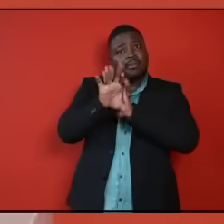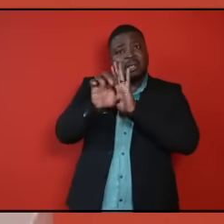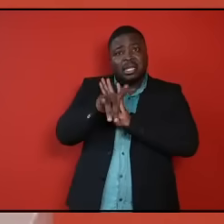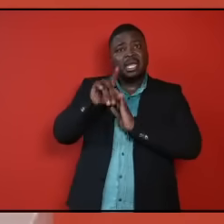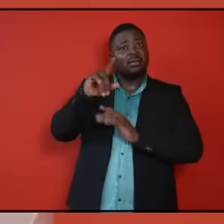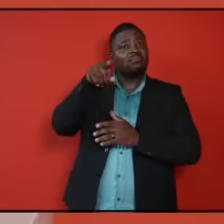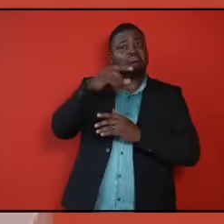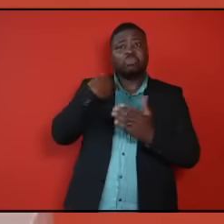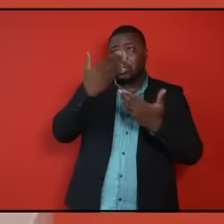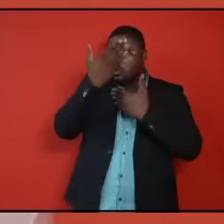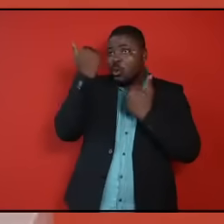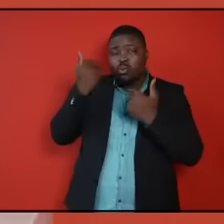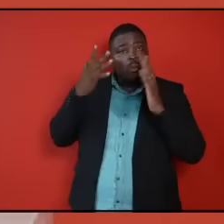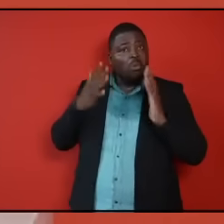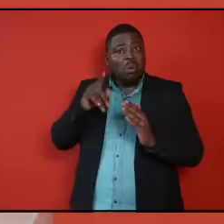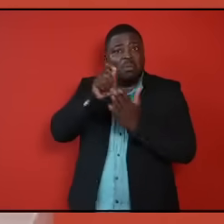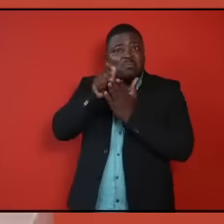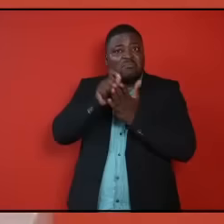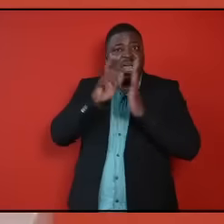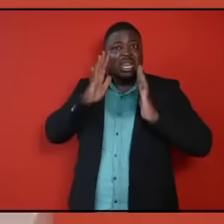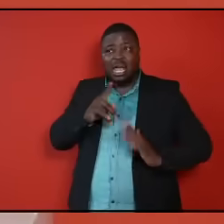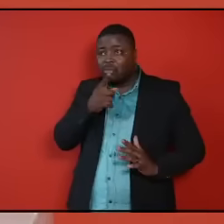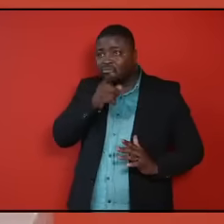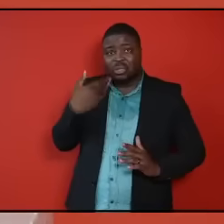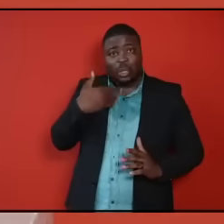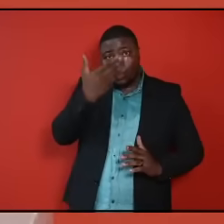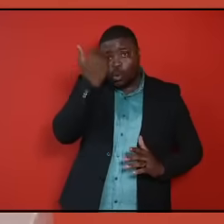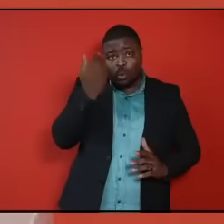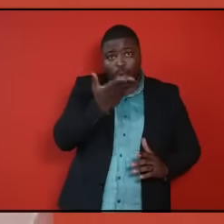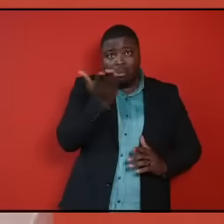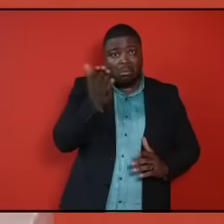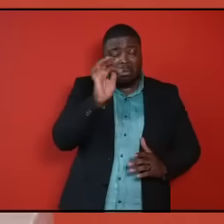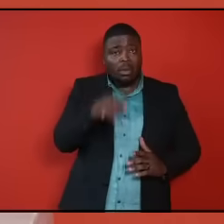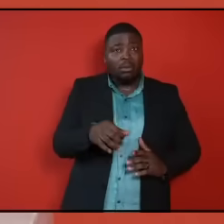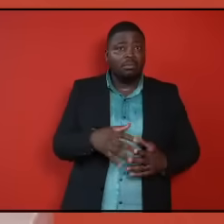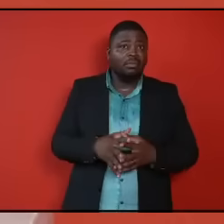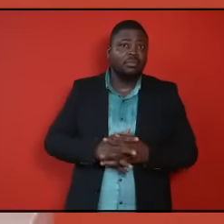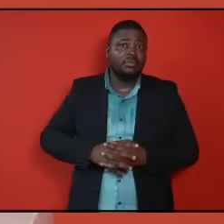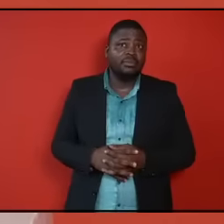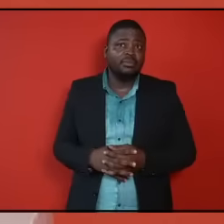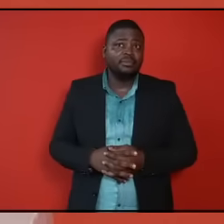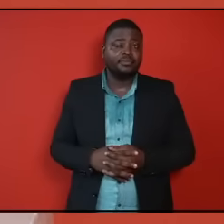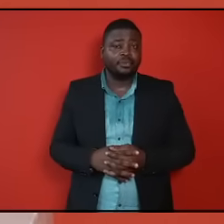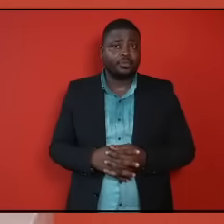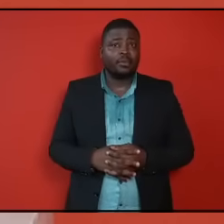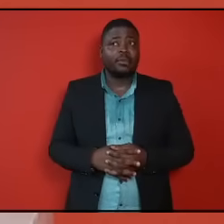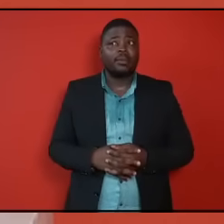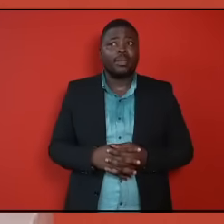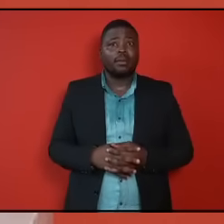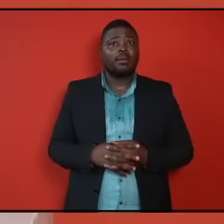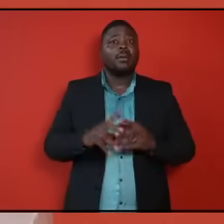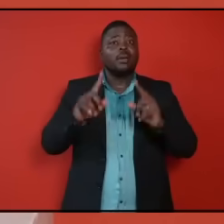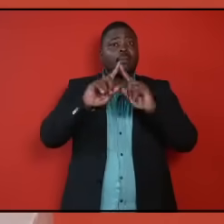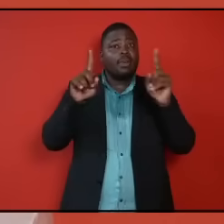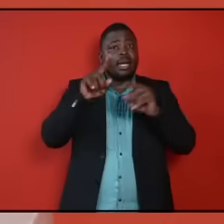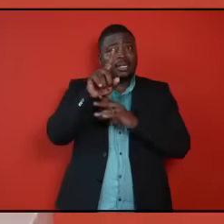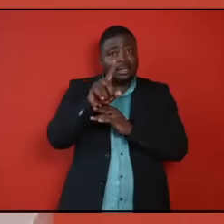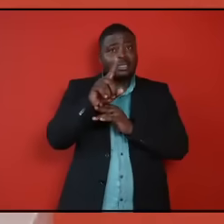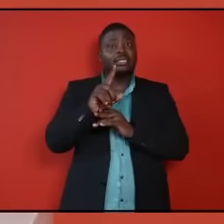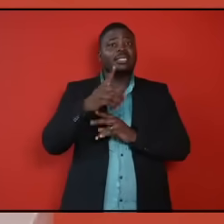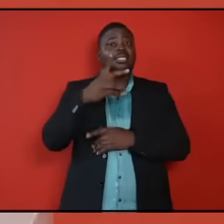that there is this problem. You probably didn't even know about it. But as a doctor of South